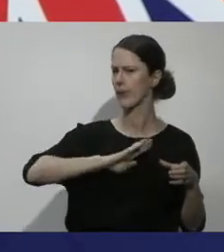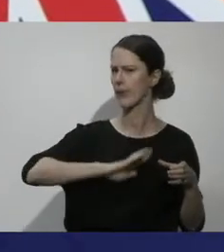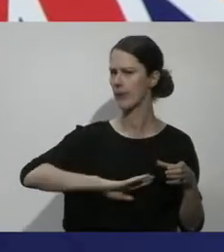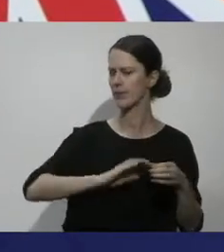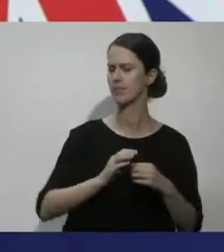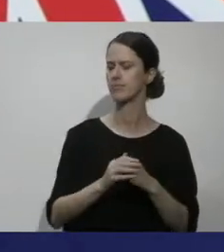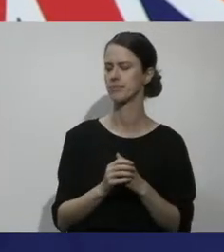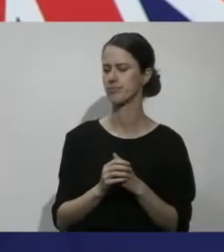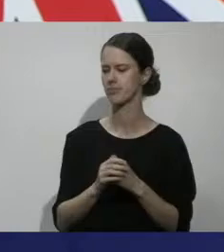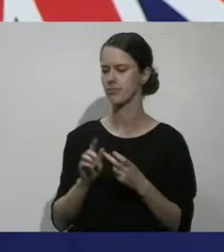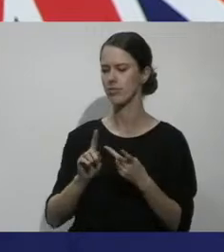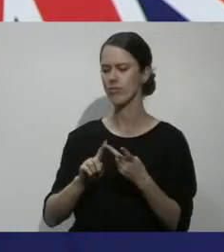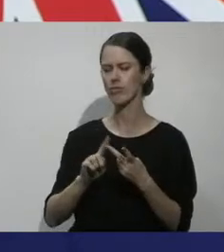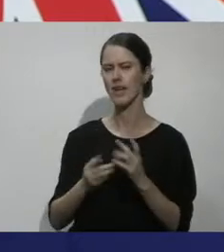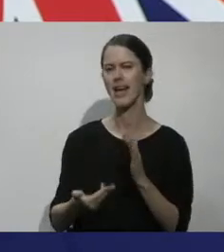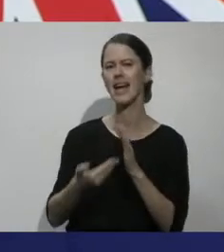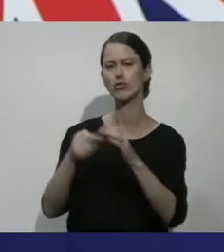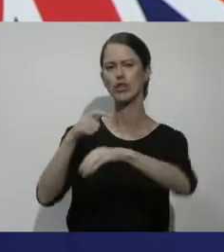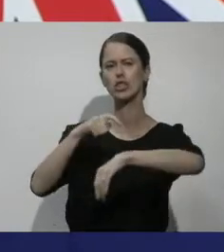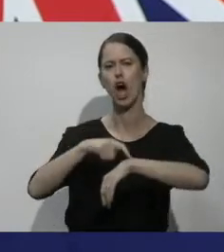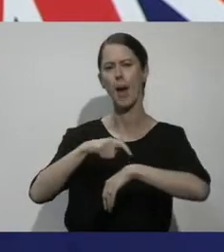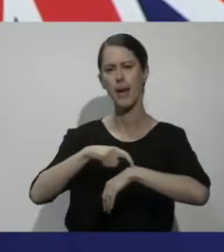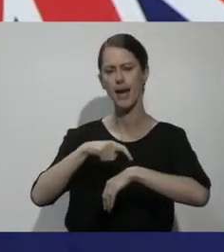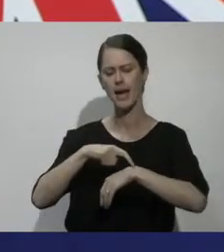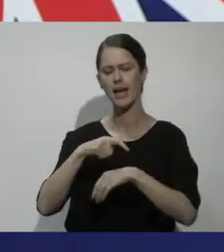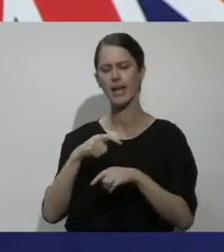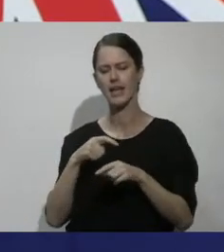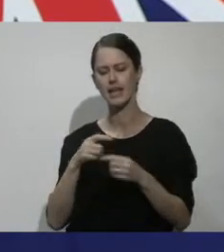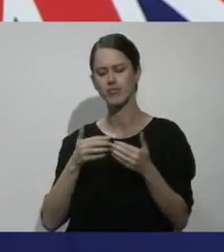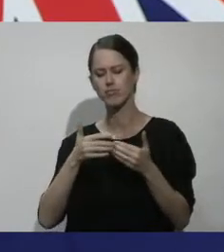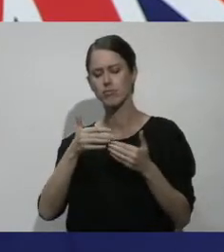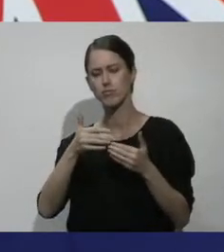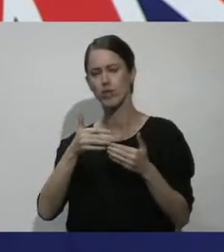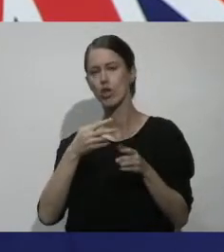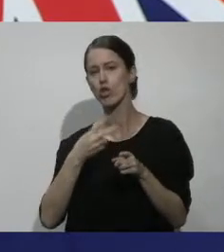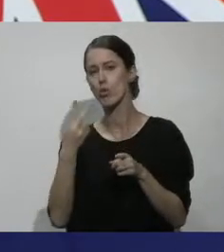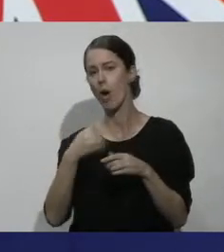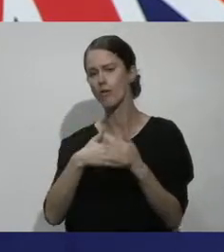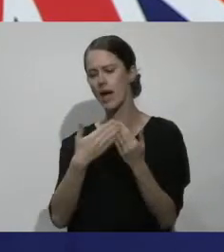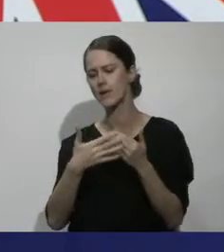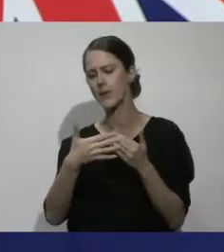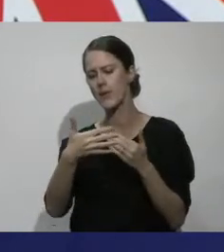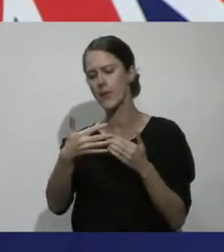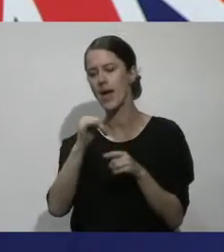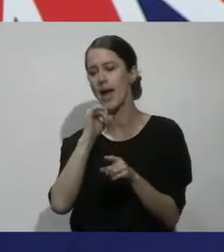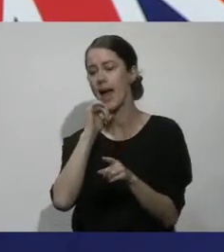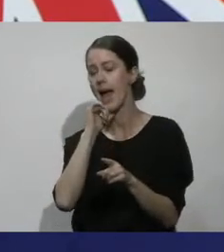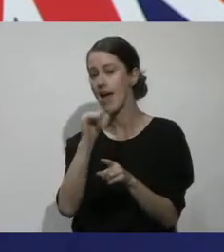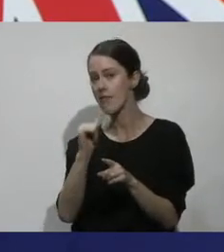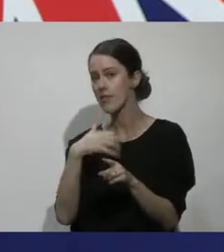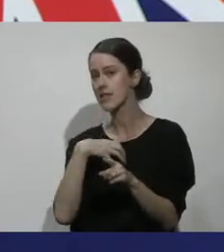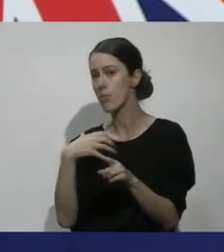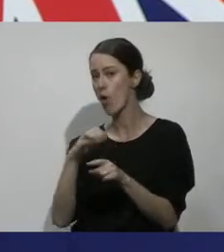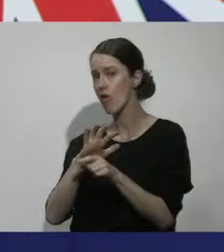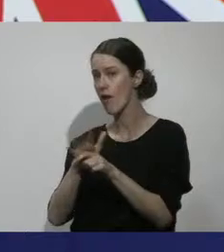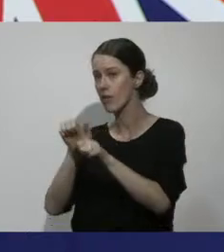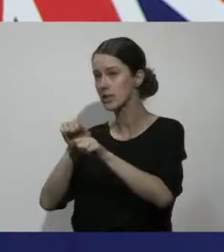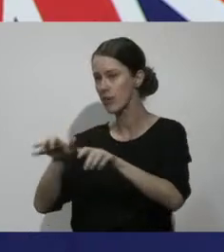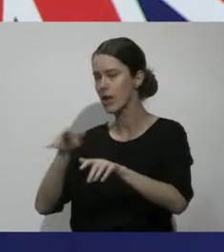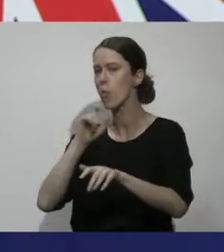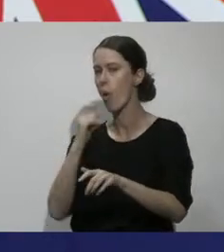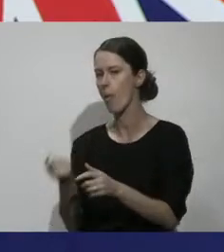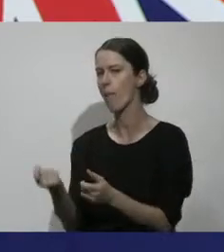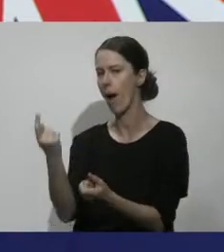Time gives us that additional confidence, because if there were additional cases, we would start to see those arise as well.